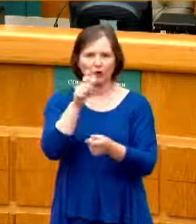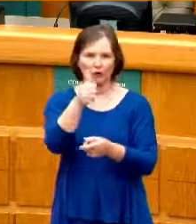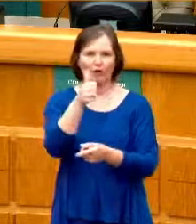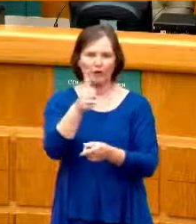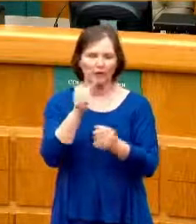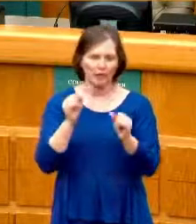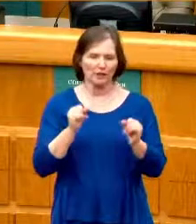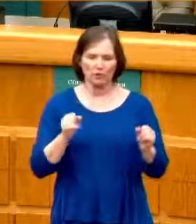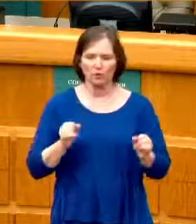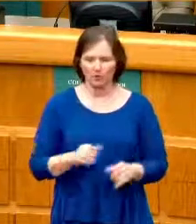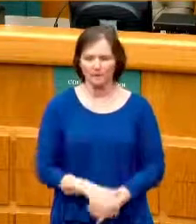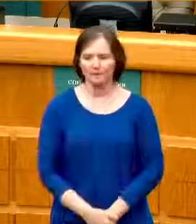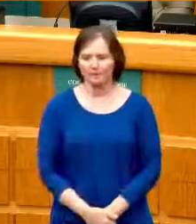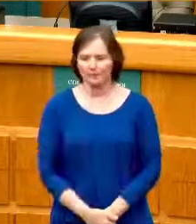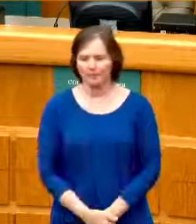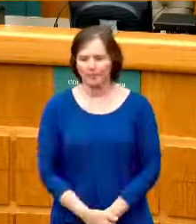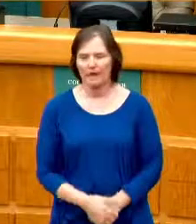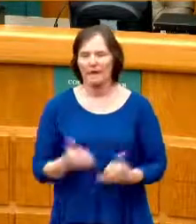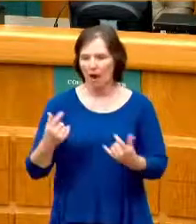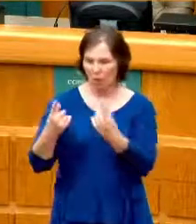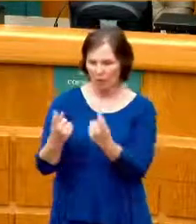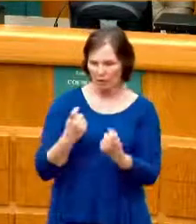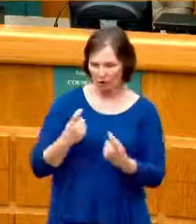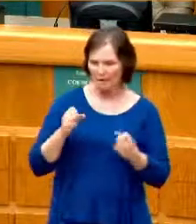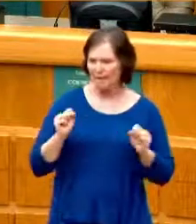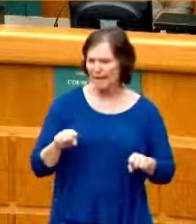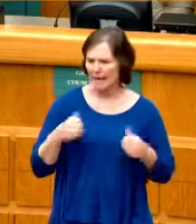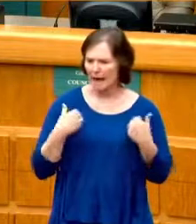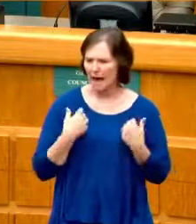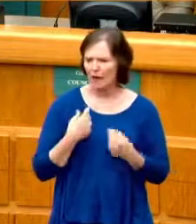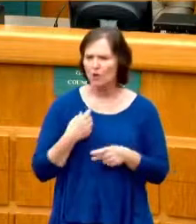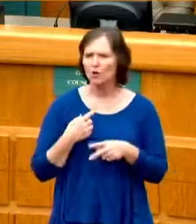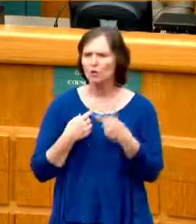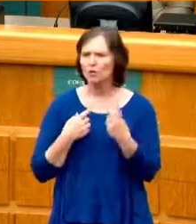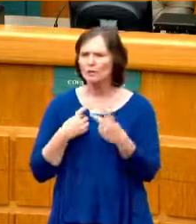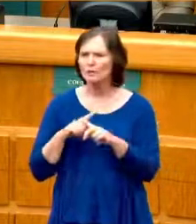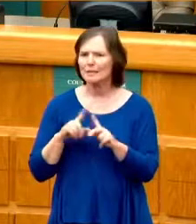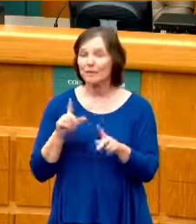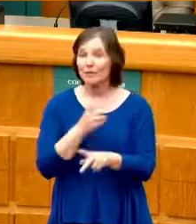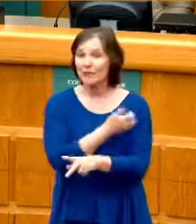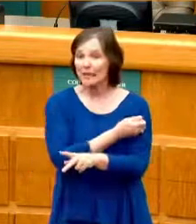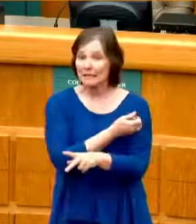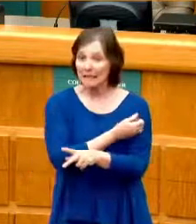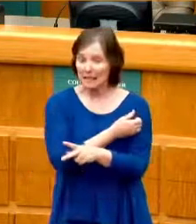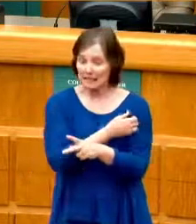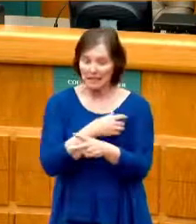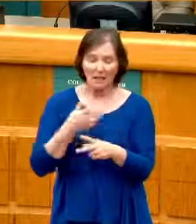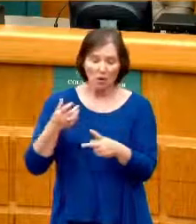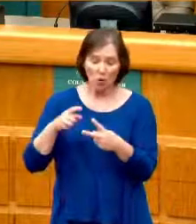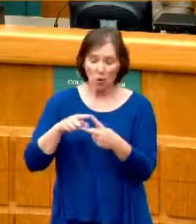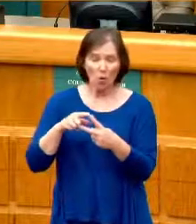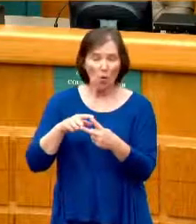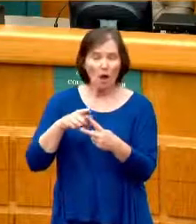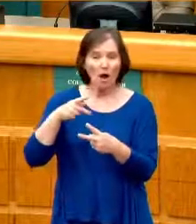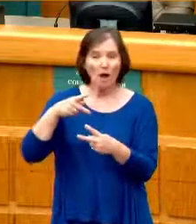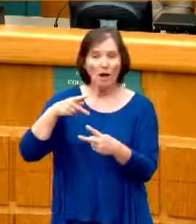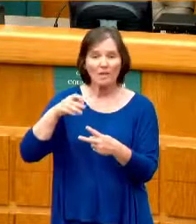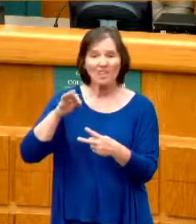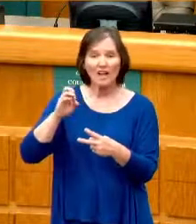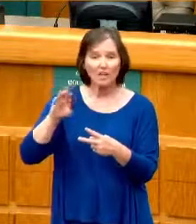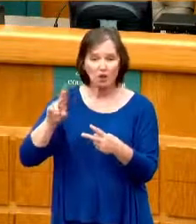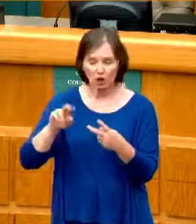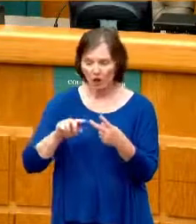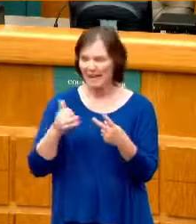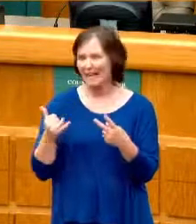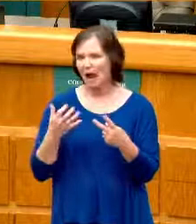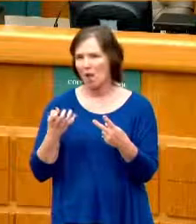take 2 different vaccines? I've already taken Pfizer, and now I'm wanting Moderna. The recommendation is that you take the same brand for